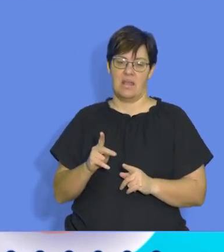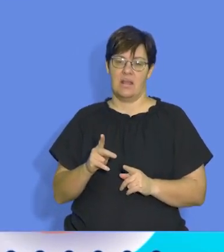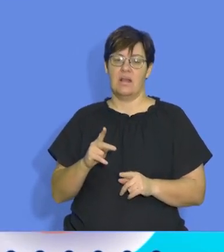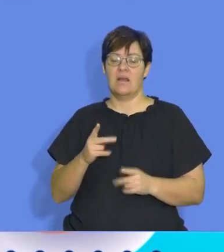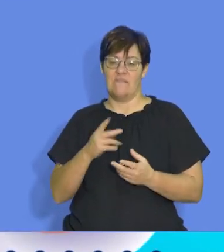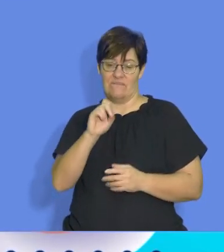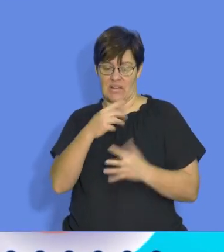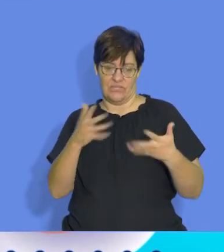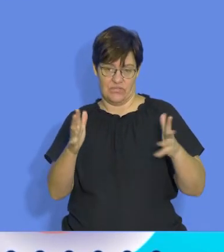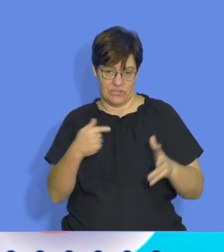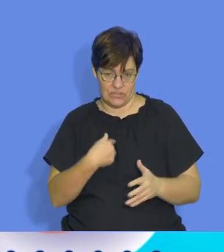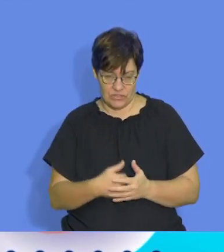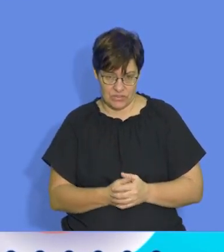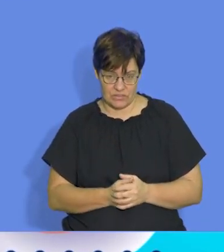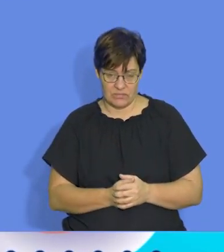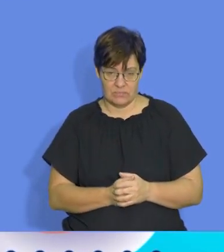VAT.